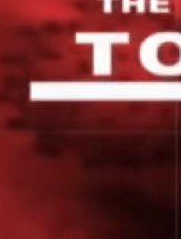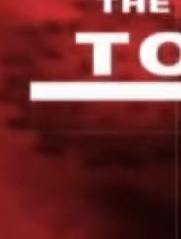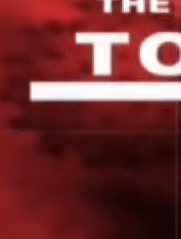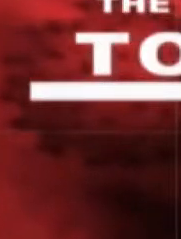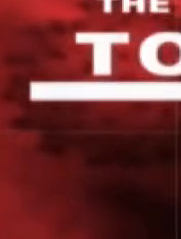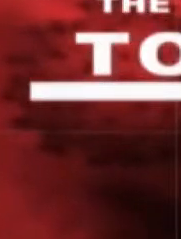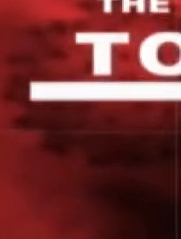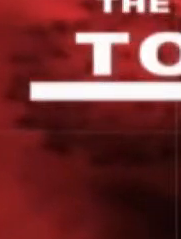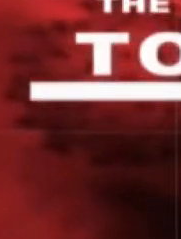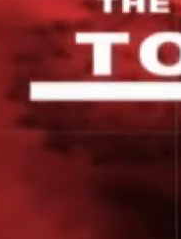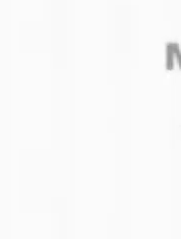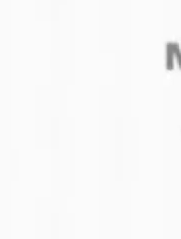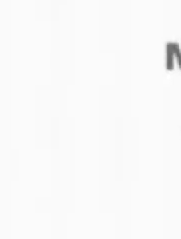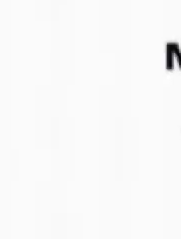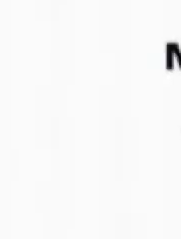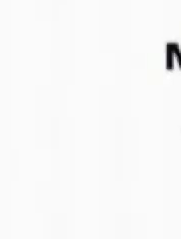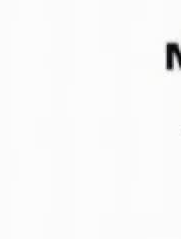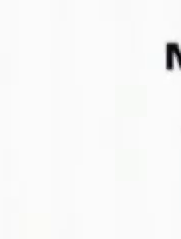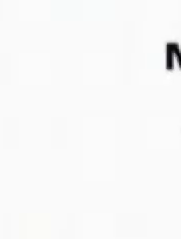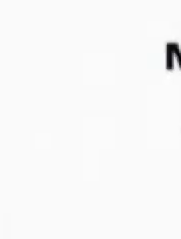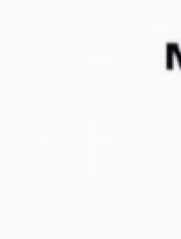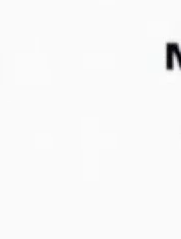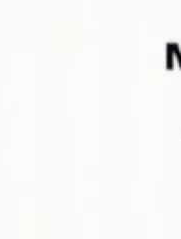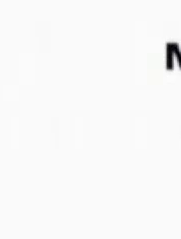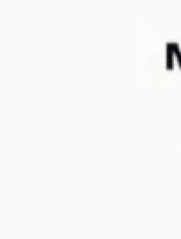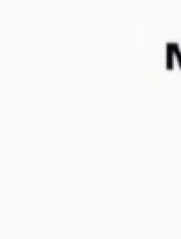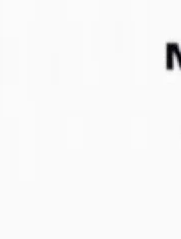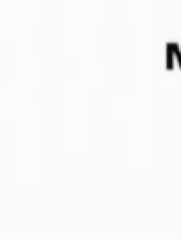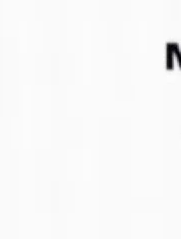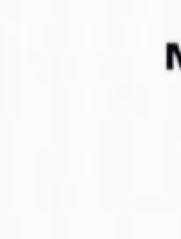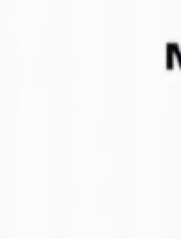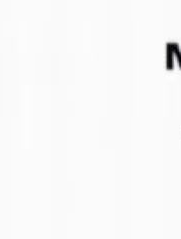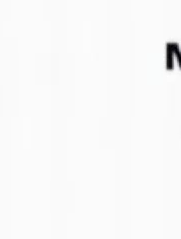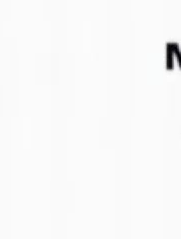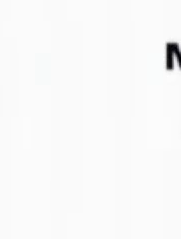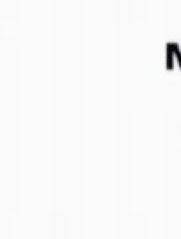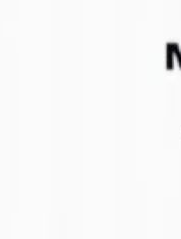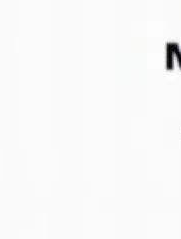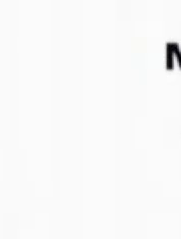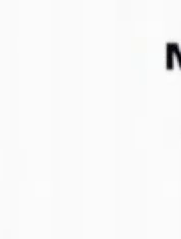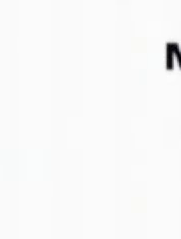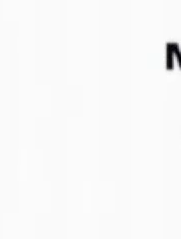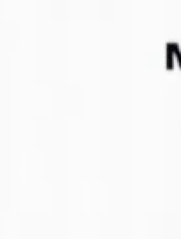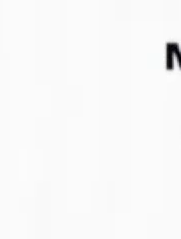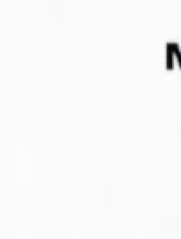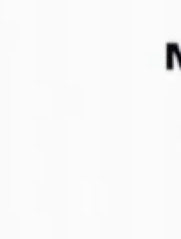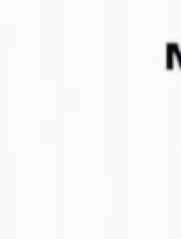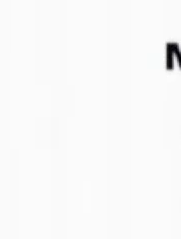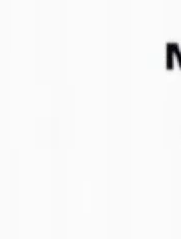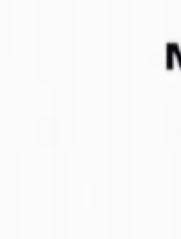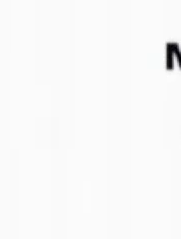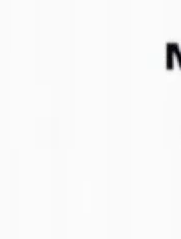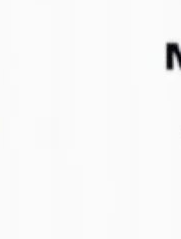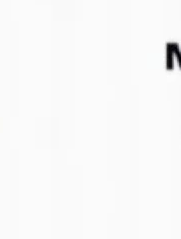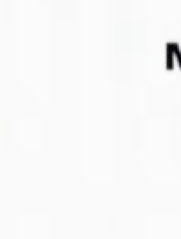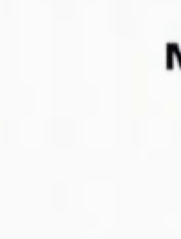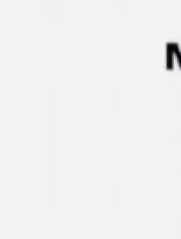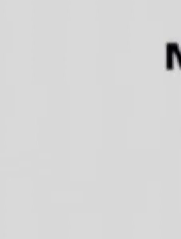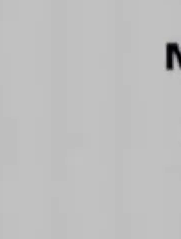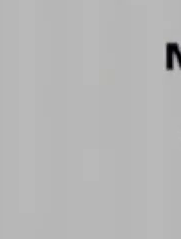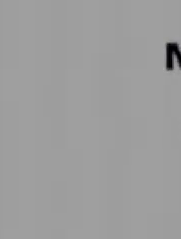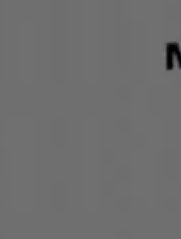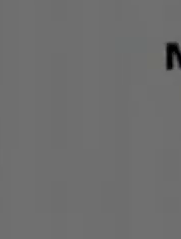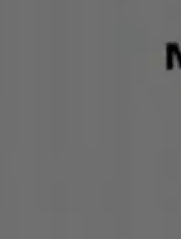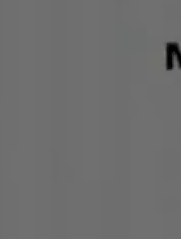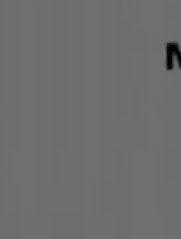Together, we can do this. This message is brought to you by the Nigerian Television Authority, NTA, Africa's largest television